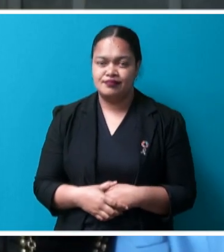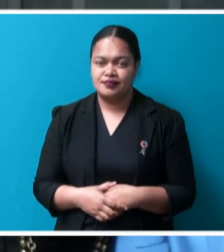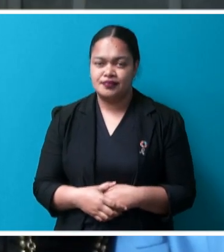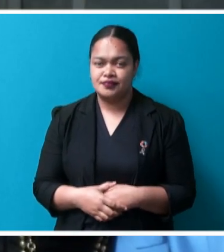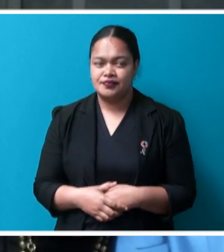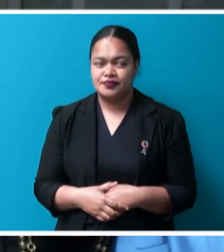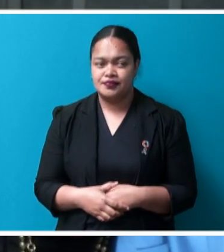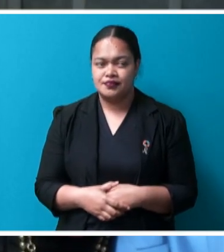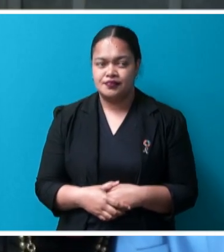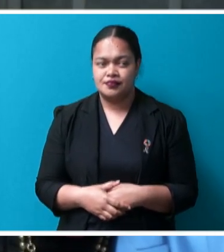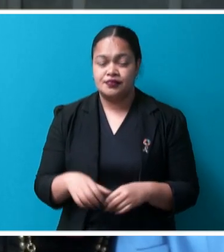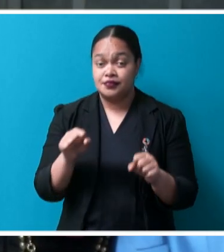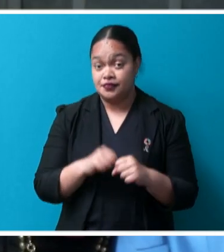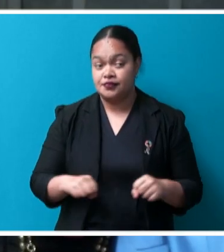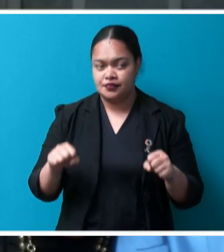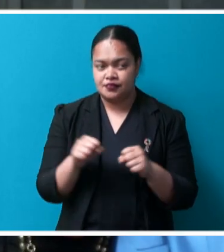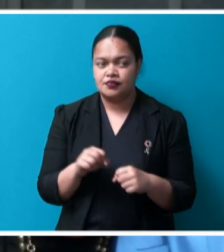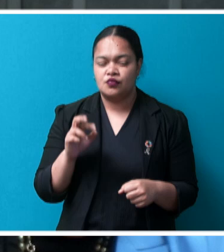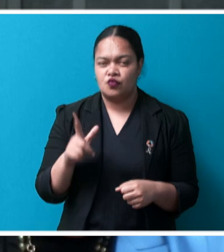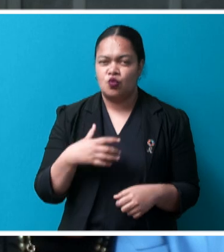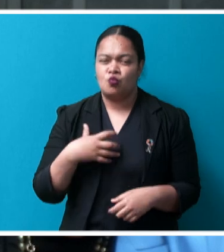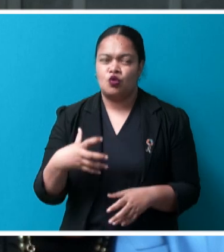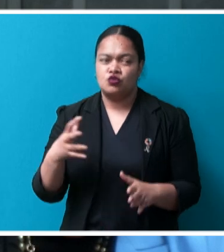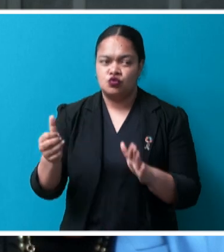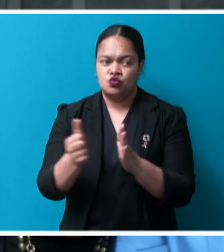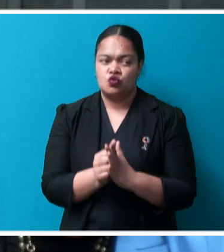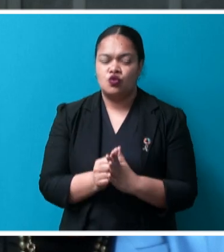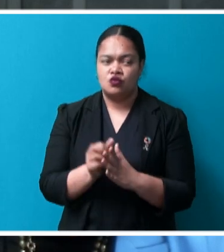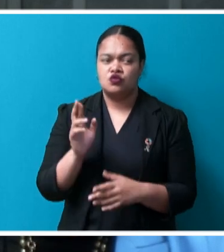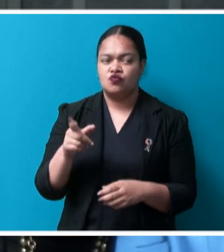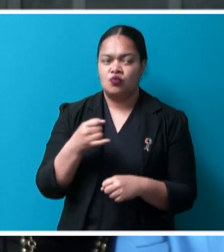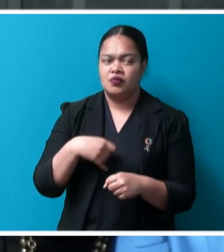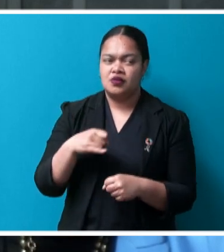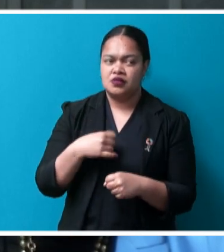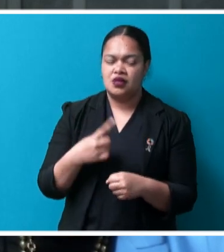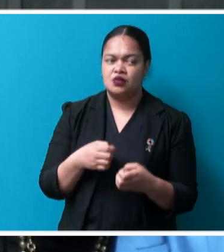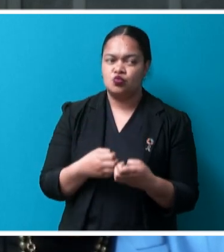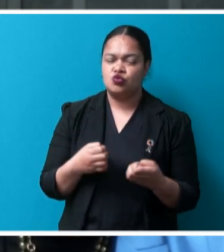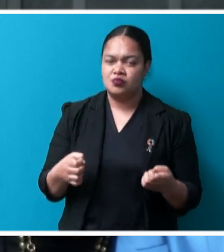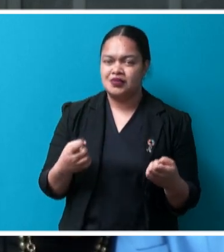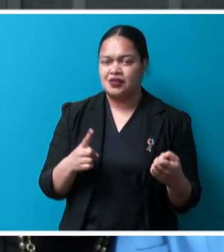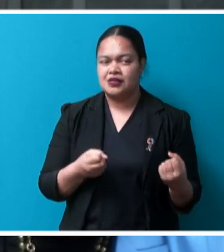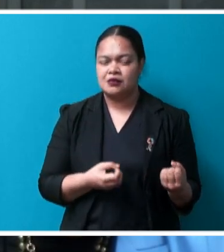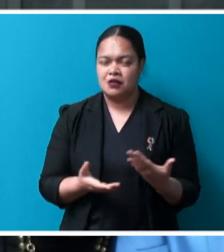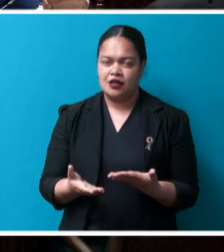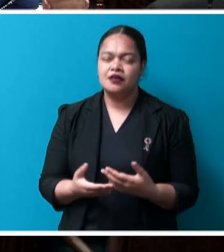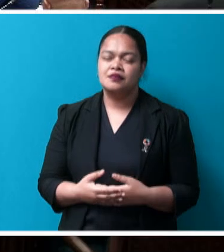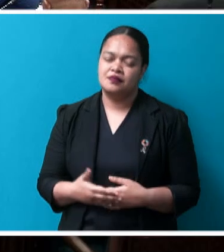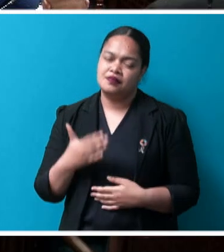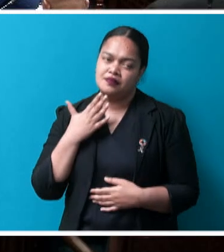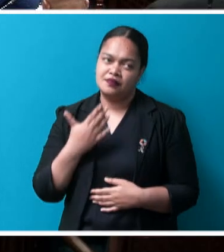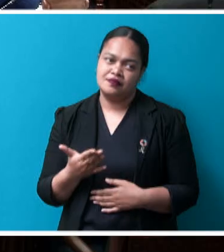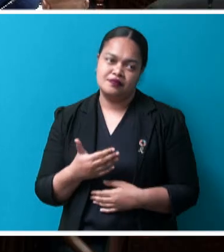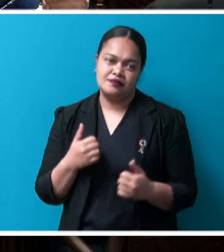to build spaces for extra storage for our essential medicines and equipments and supplies. Thank you. We'll